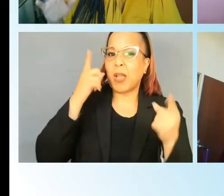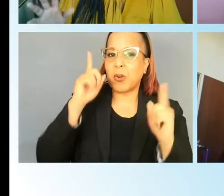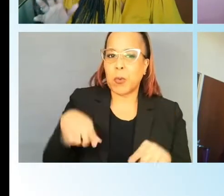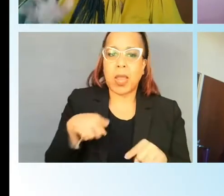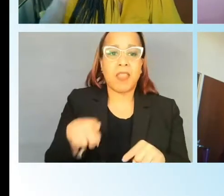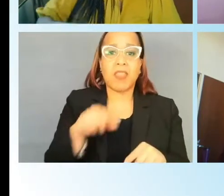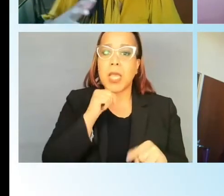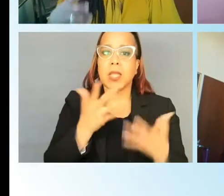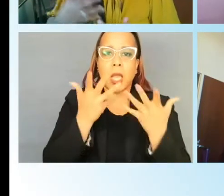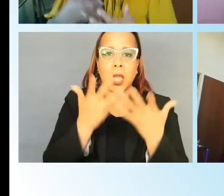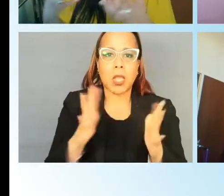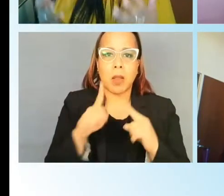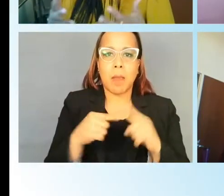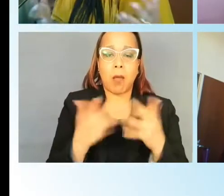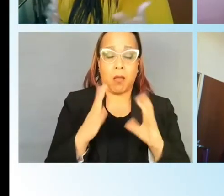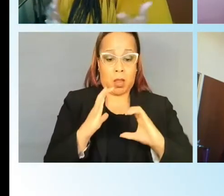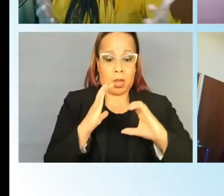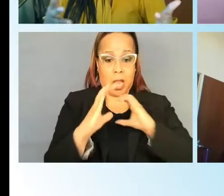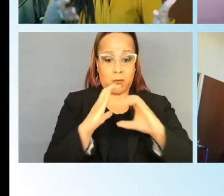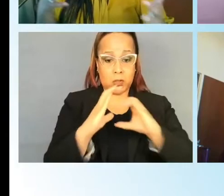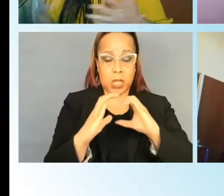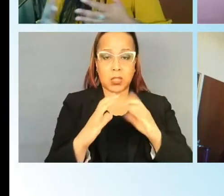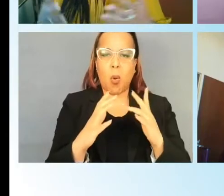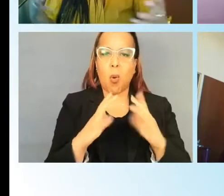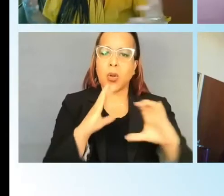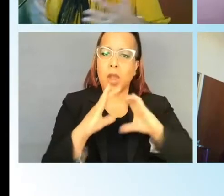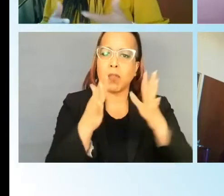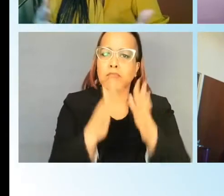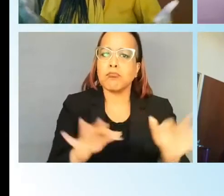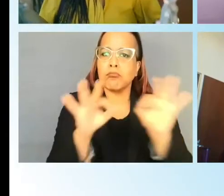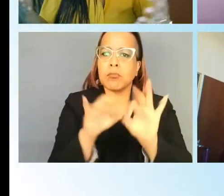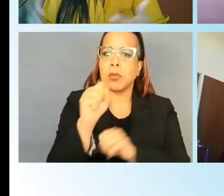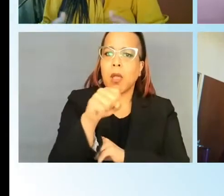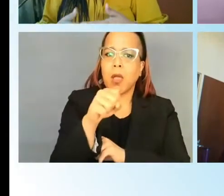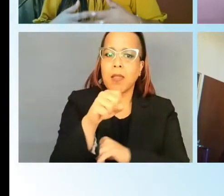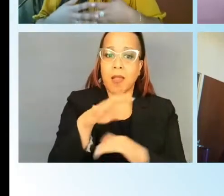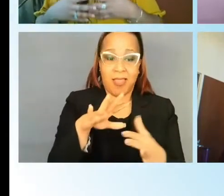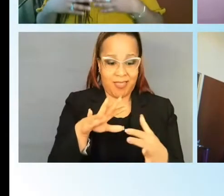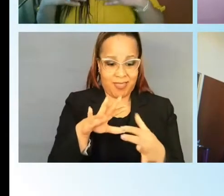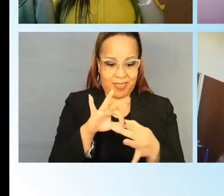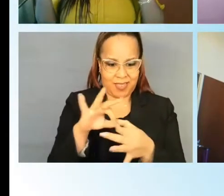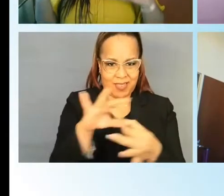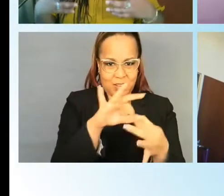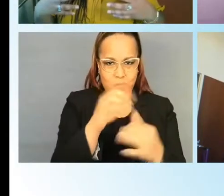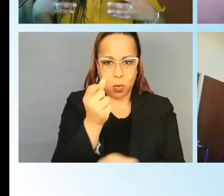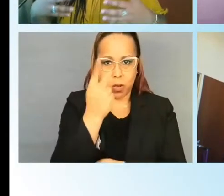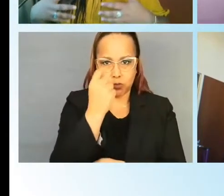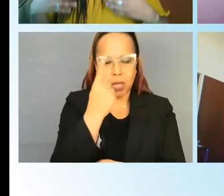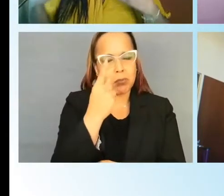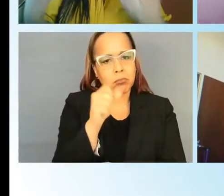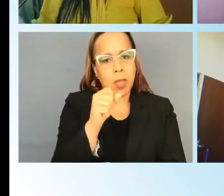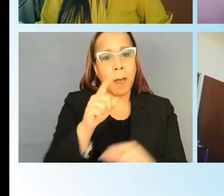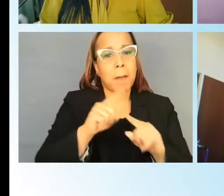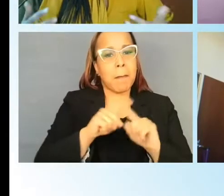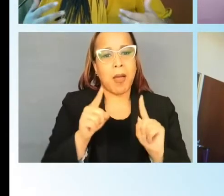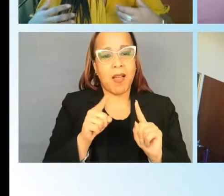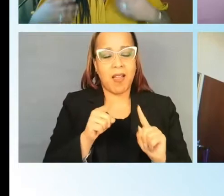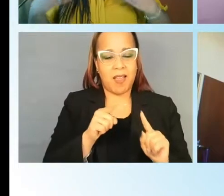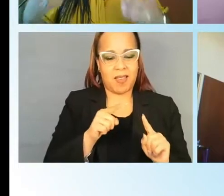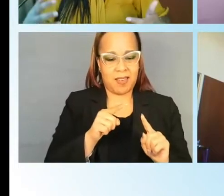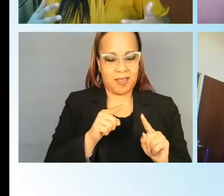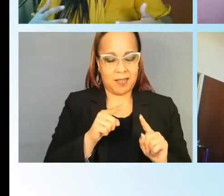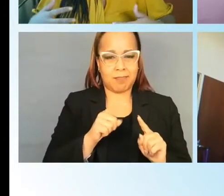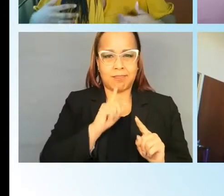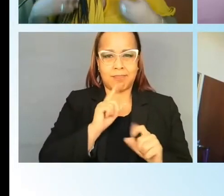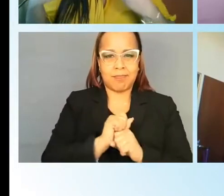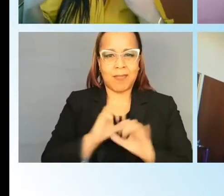about conversation. Conversation is key. It's fundamental. It's connections. It's understanding. It's all of that. Mm-hmm. But this sense of action, the sense